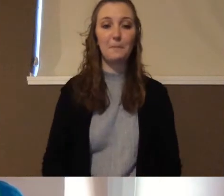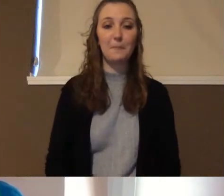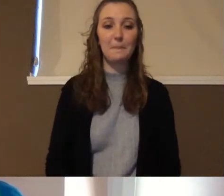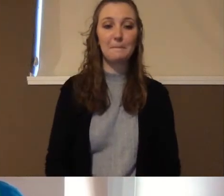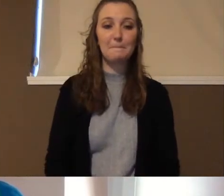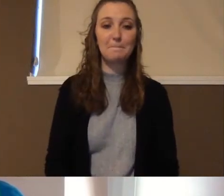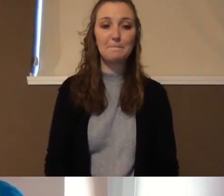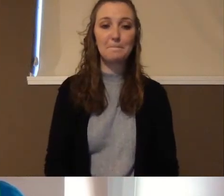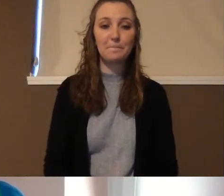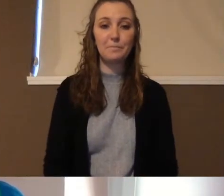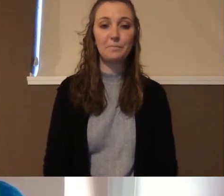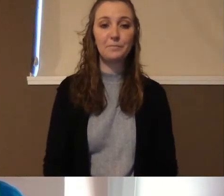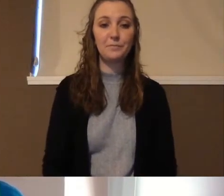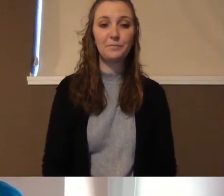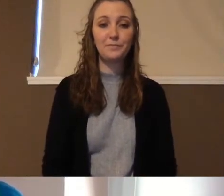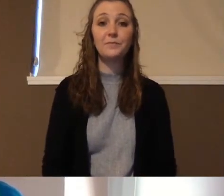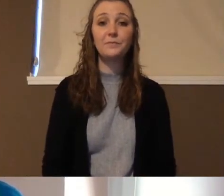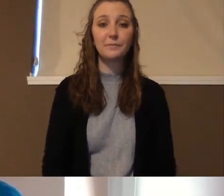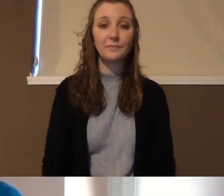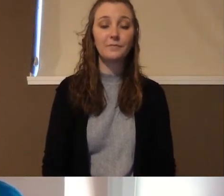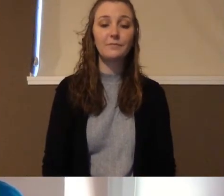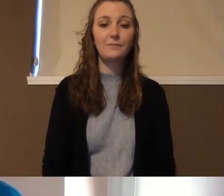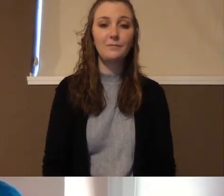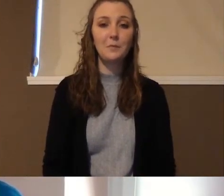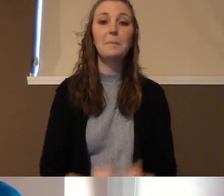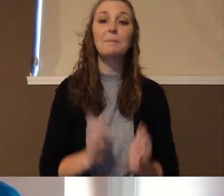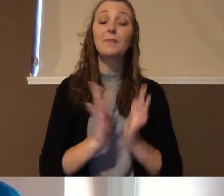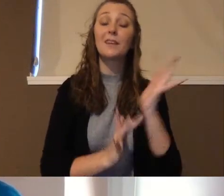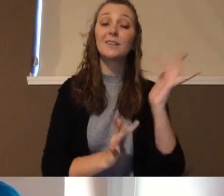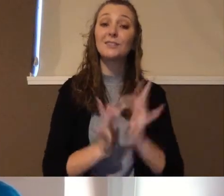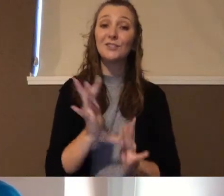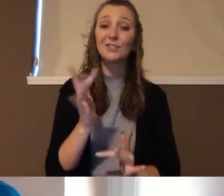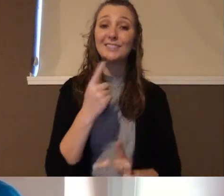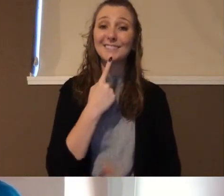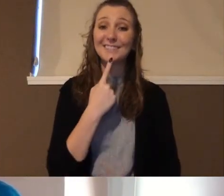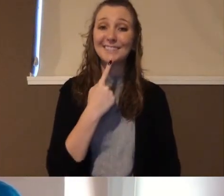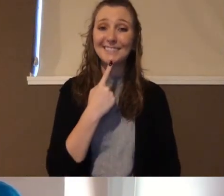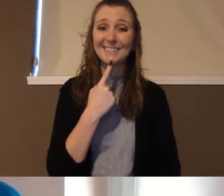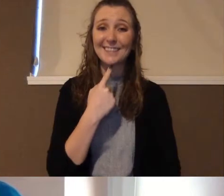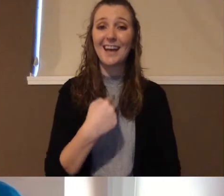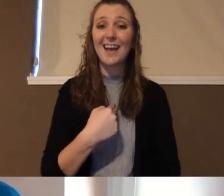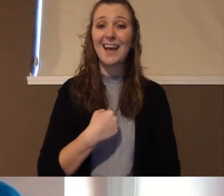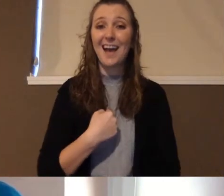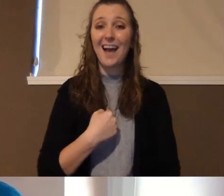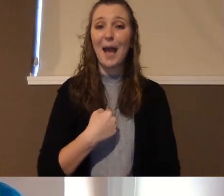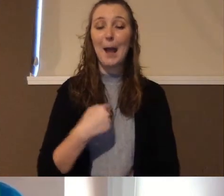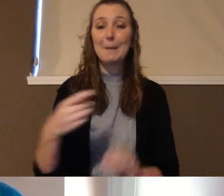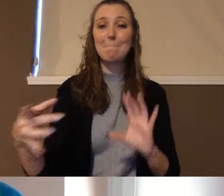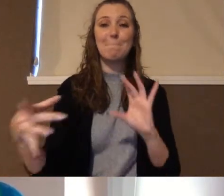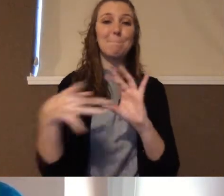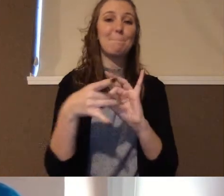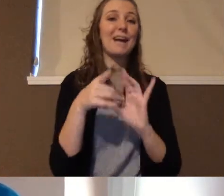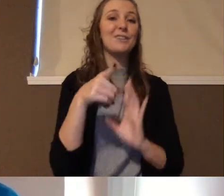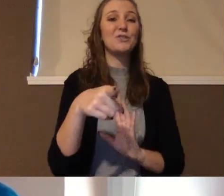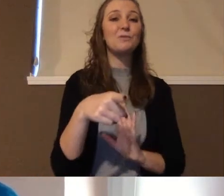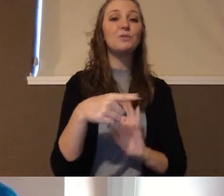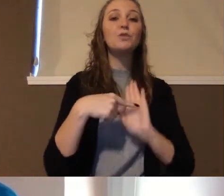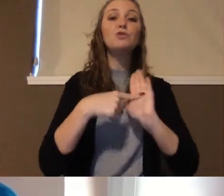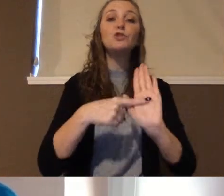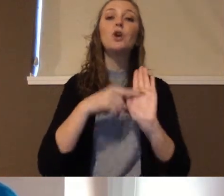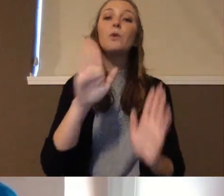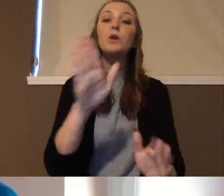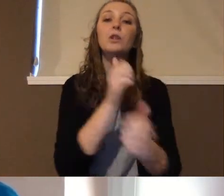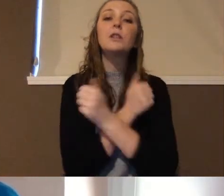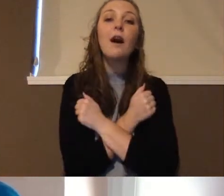Jesus says, "I bind you to showing your love for God and